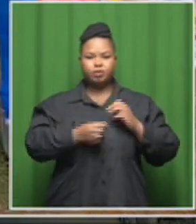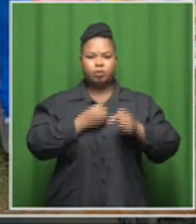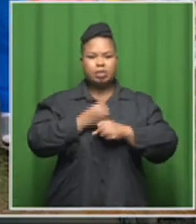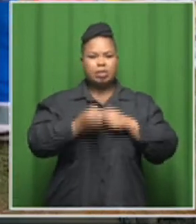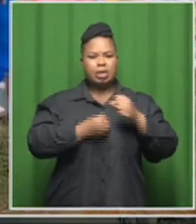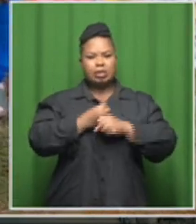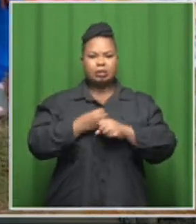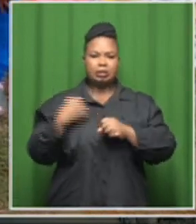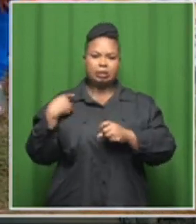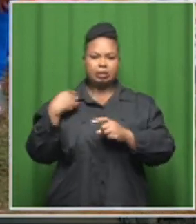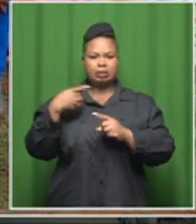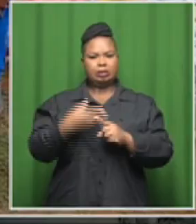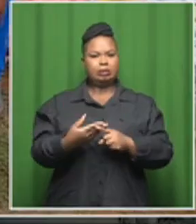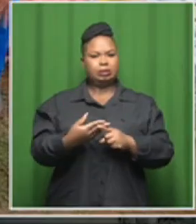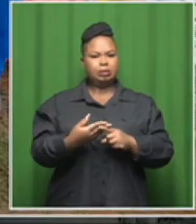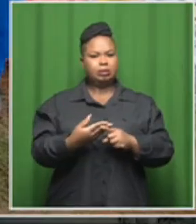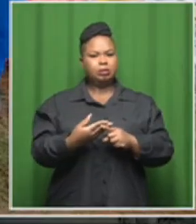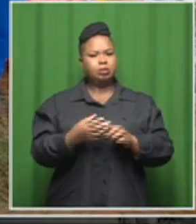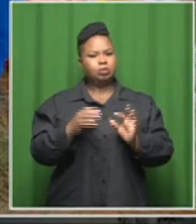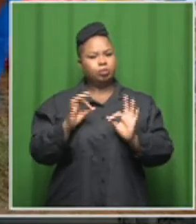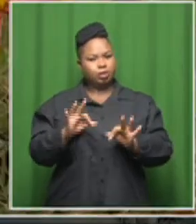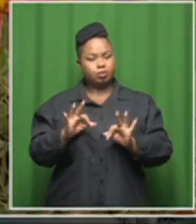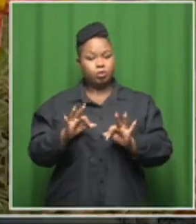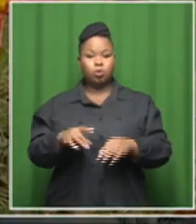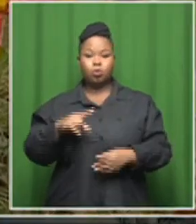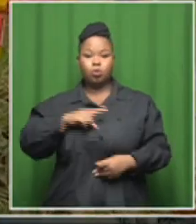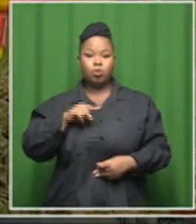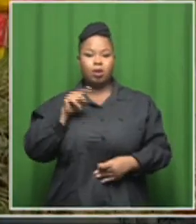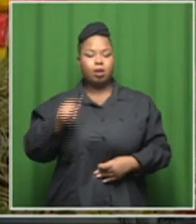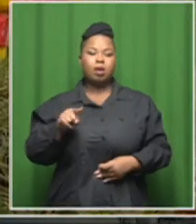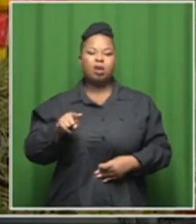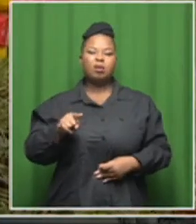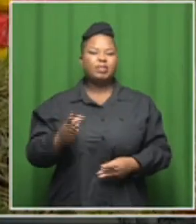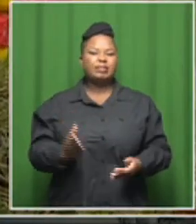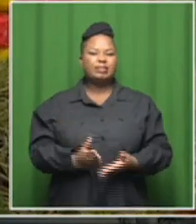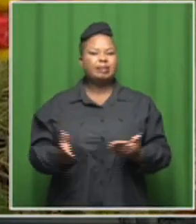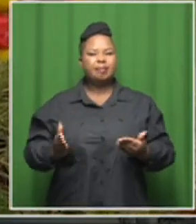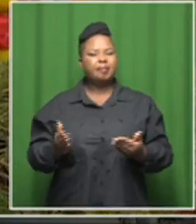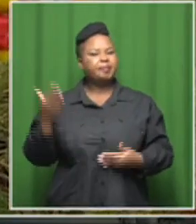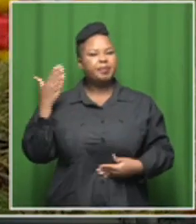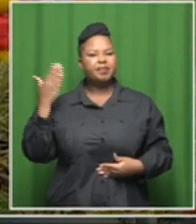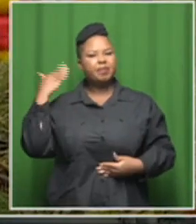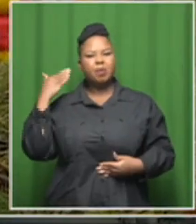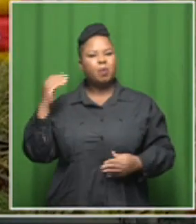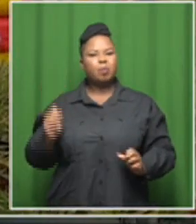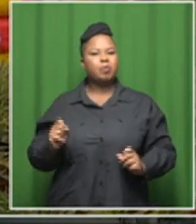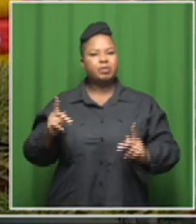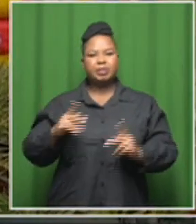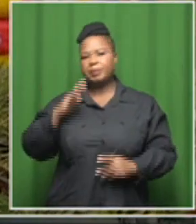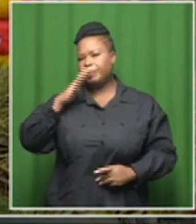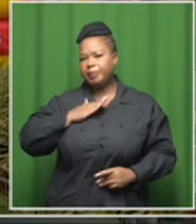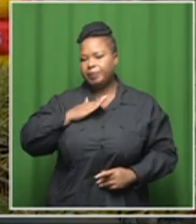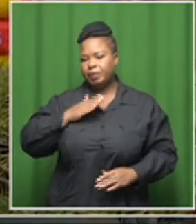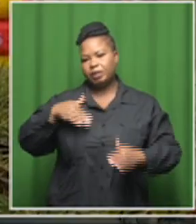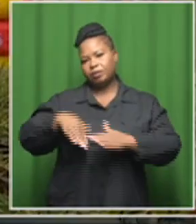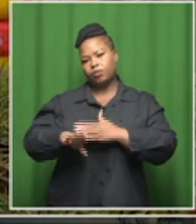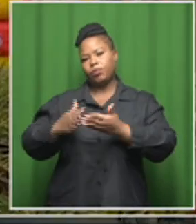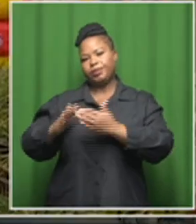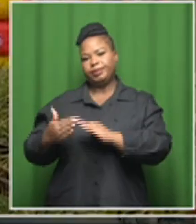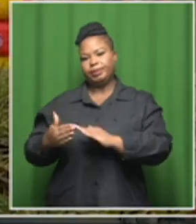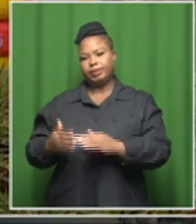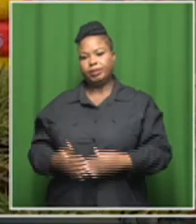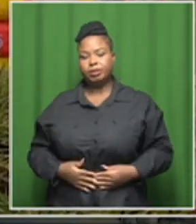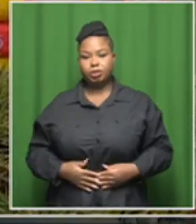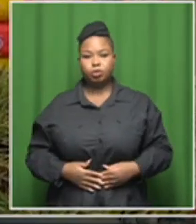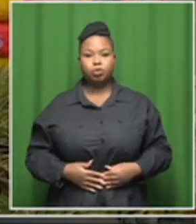of lack of facilities and amenities which were afforded to other communities in this country. And